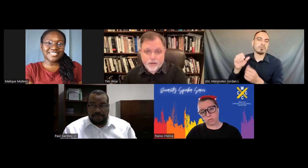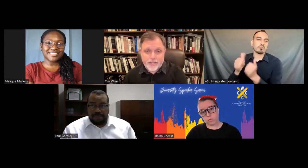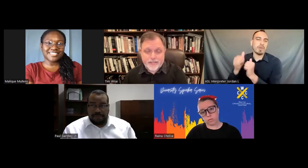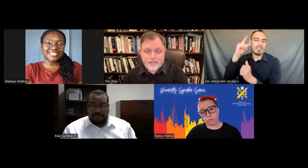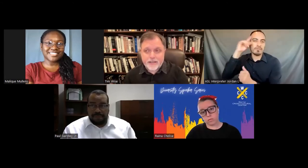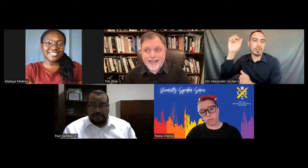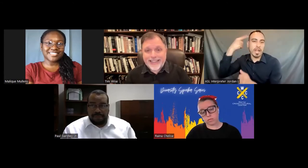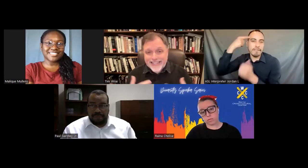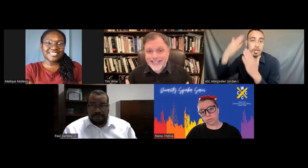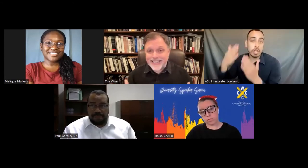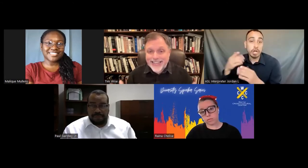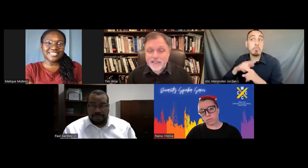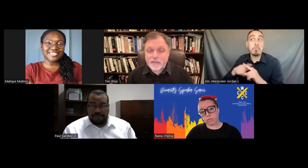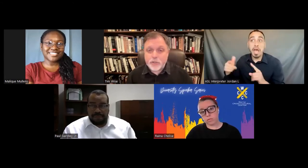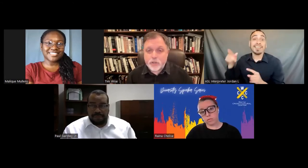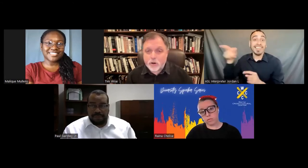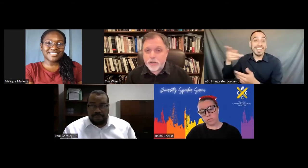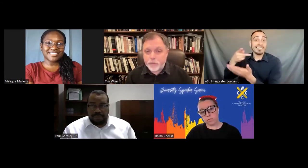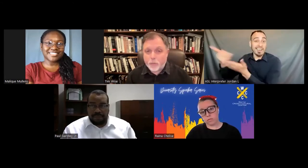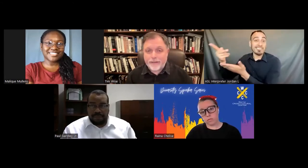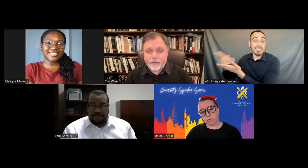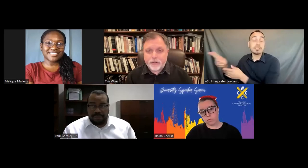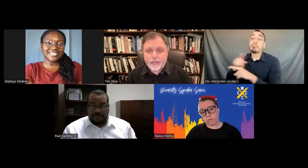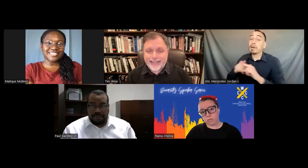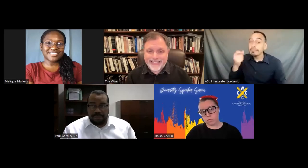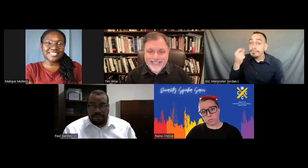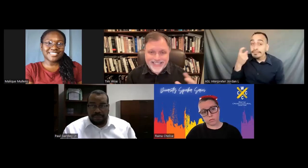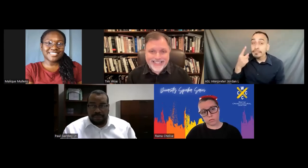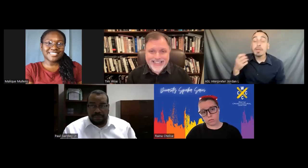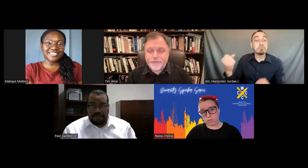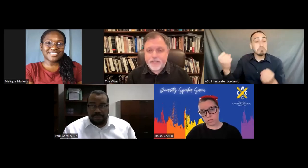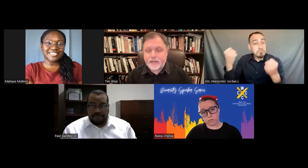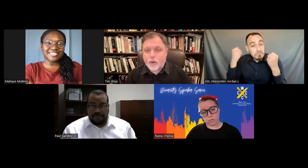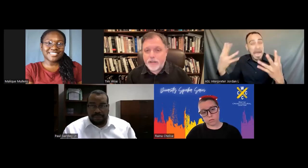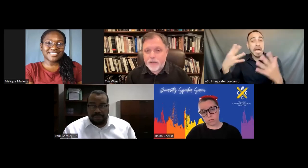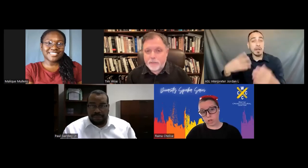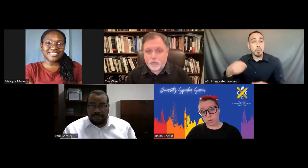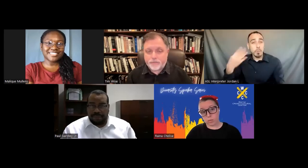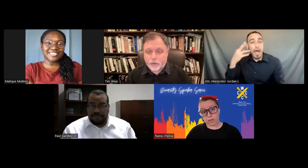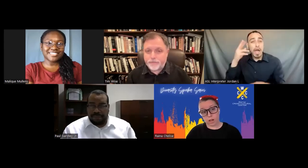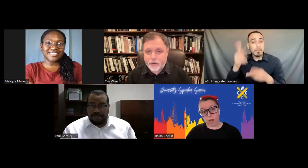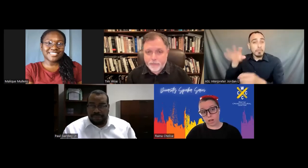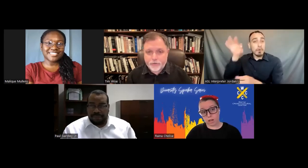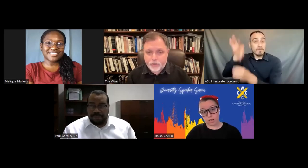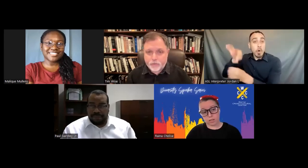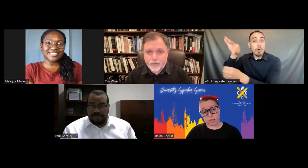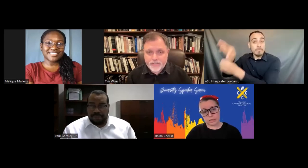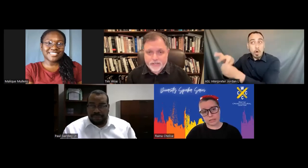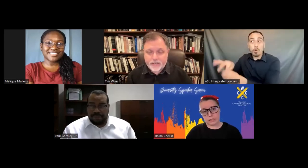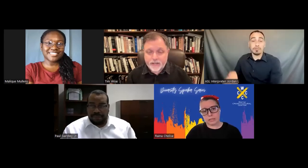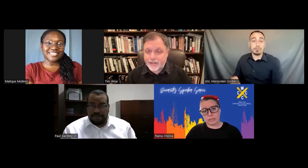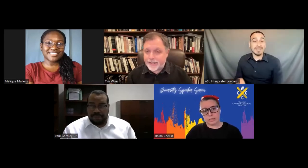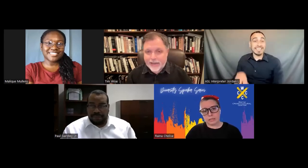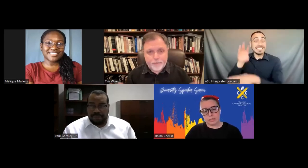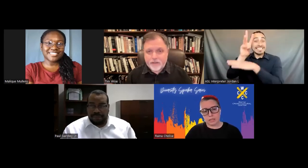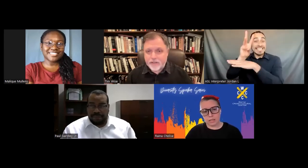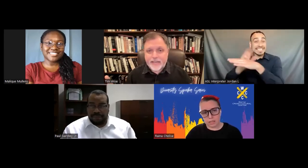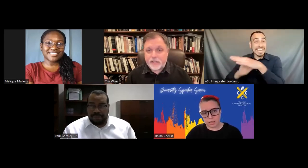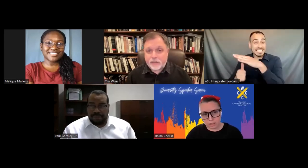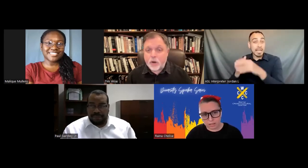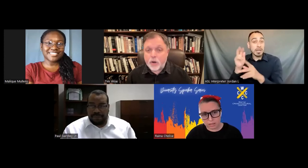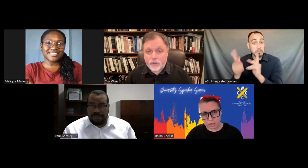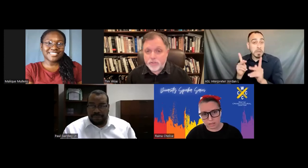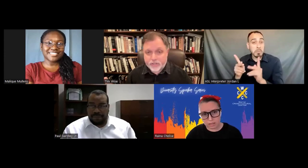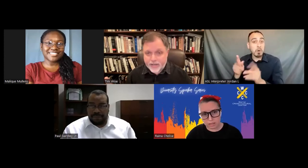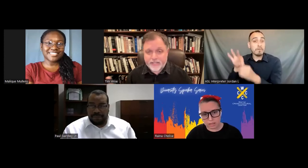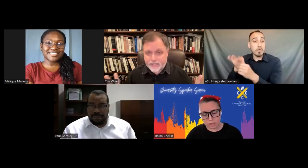in those races, he did get the majority of the white vote. He got 6 out of 10 white people to vote for him for the U.S. Senate, not because they